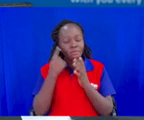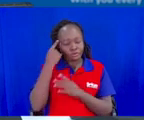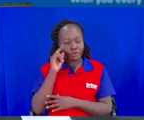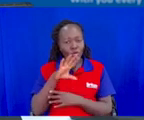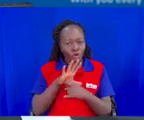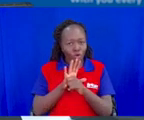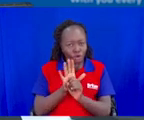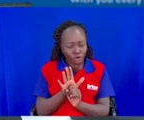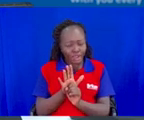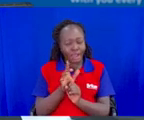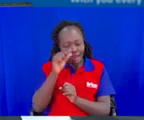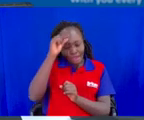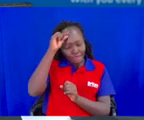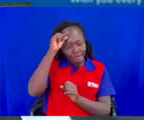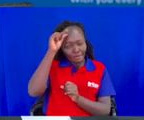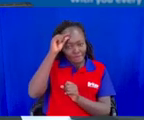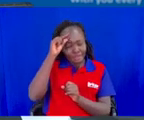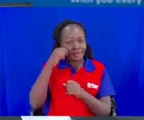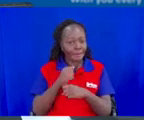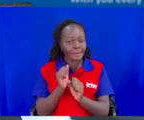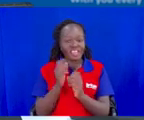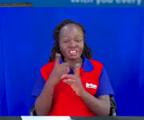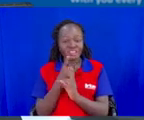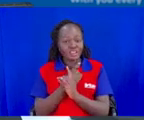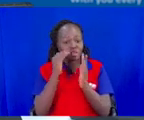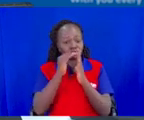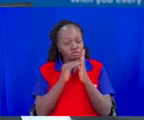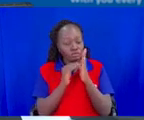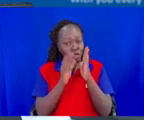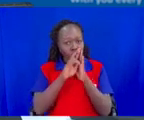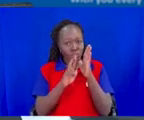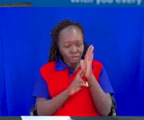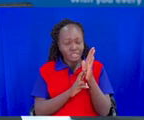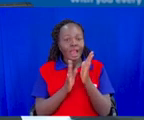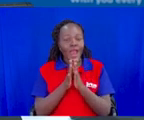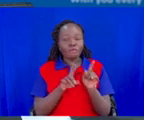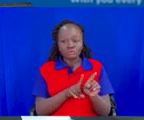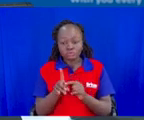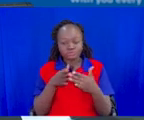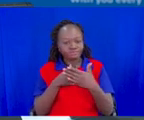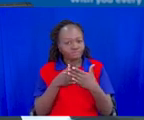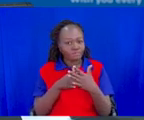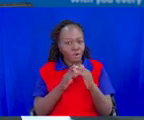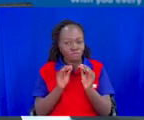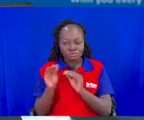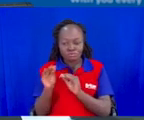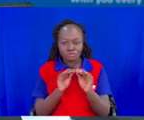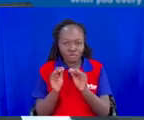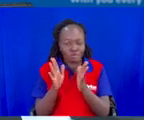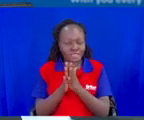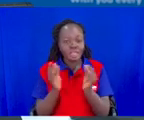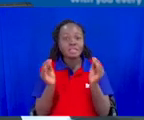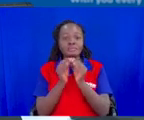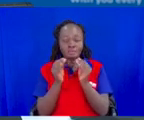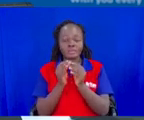the government has made several directives and progressively restricted movements and